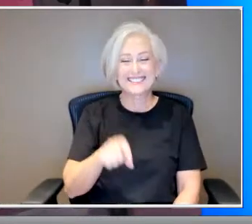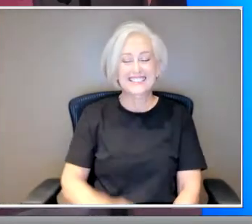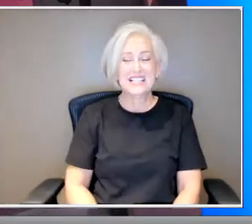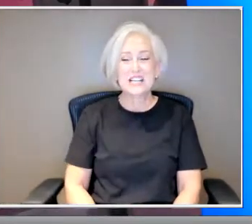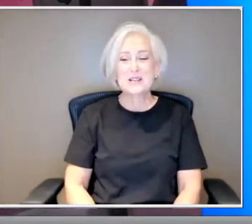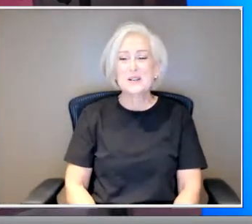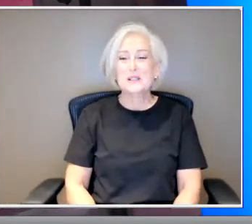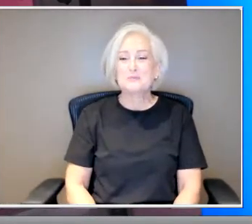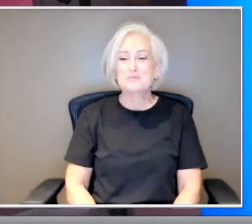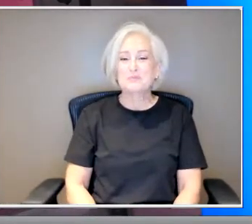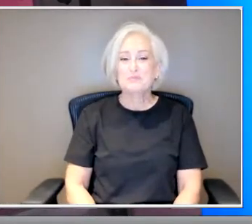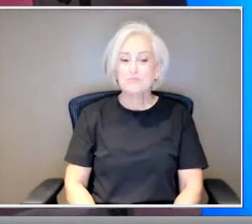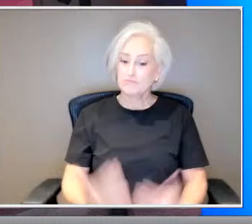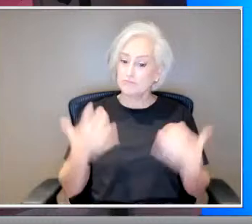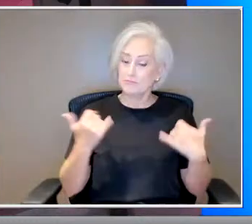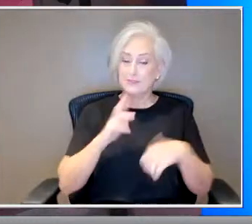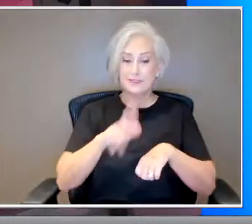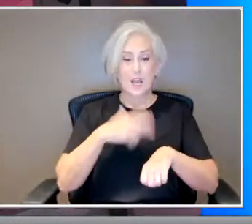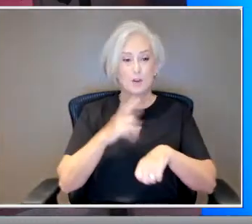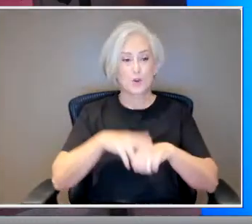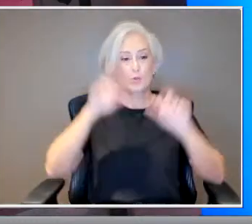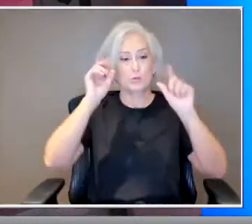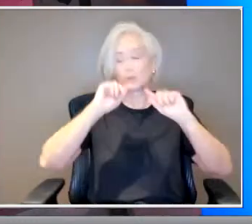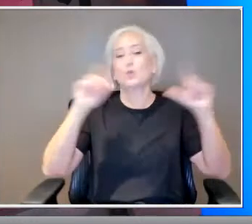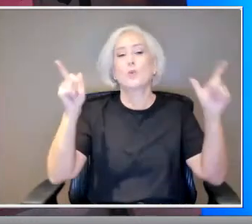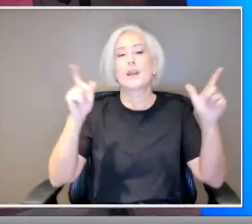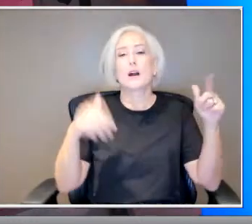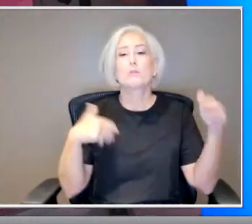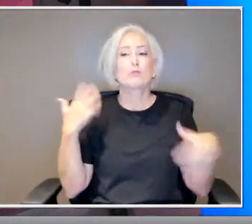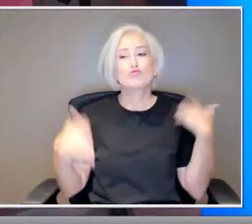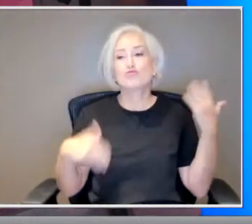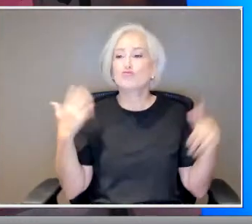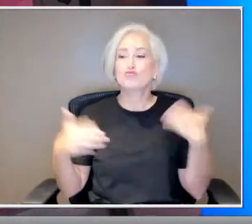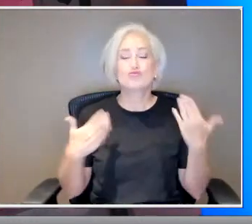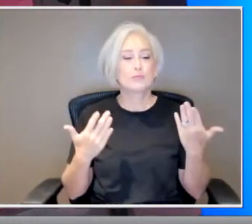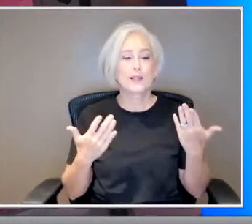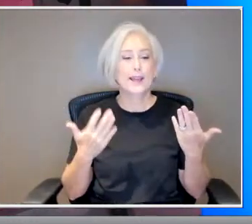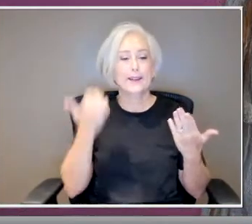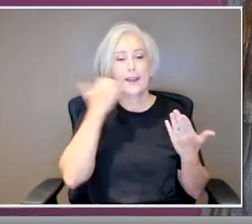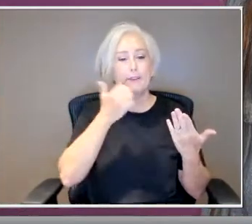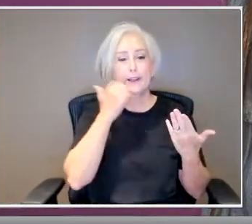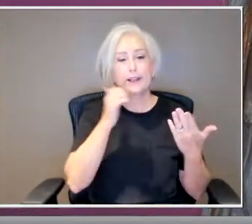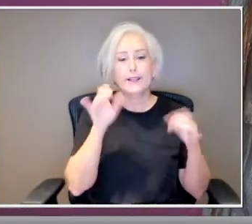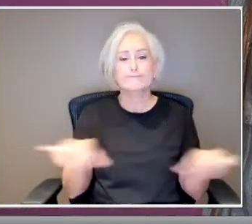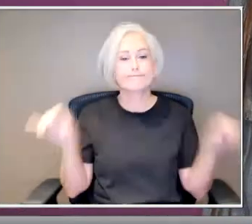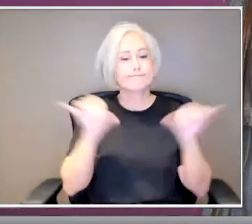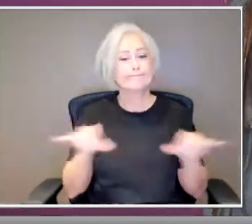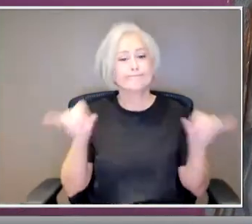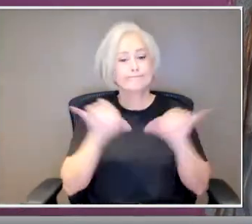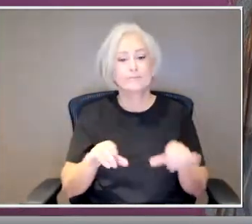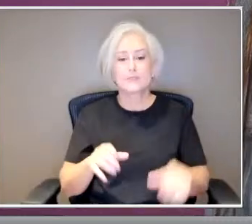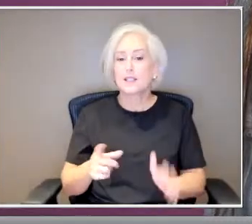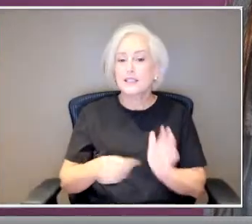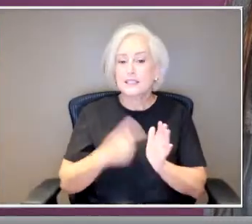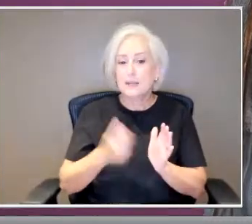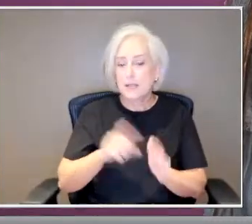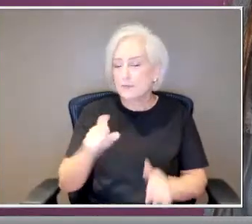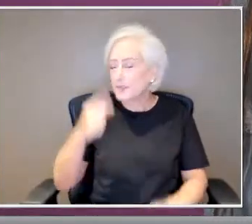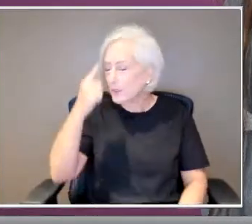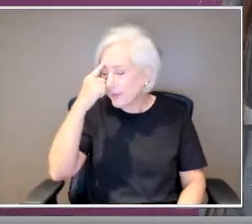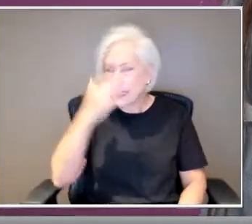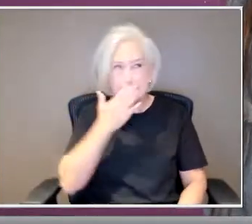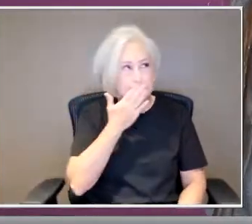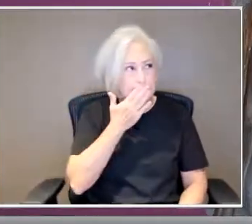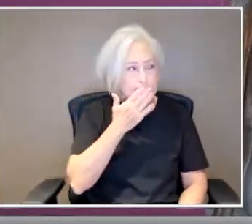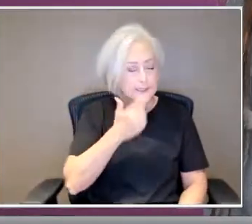Now, is it normal to you to wake up and just do it? Is it second nature? Yeah. It's sometimes I have to think, did I already?